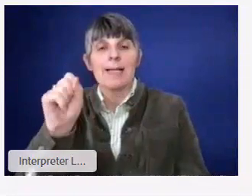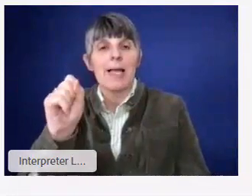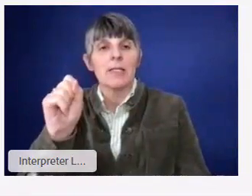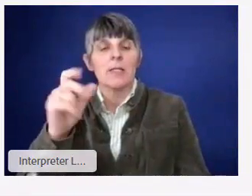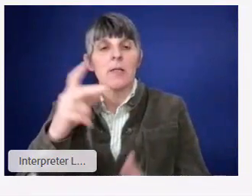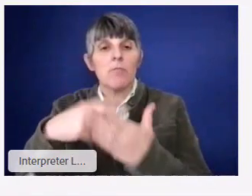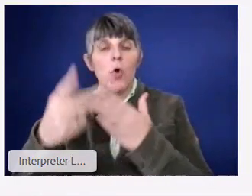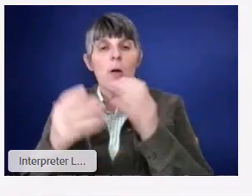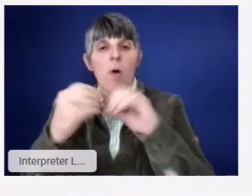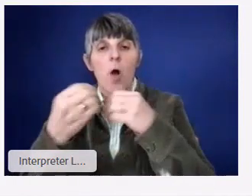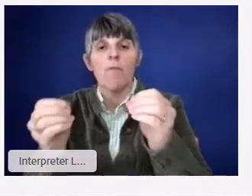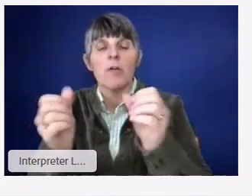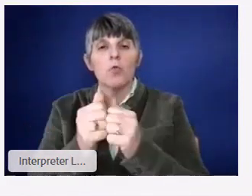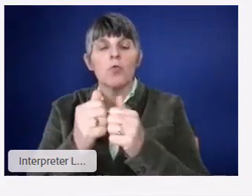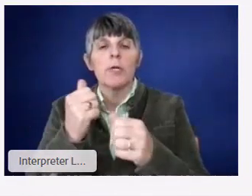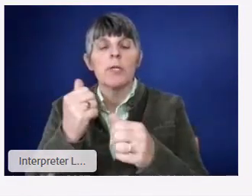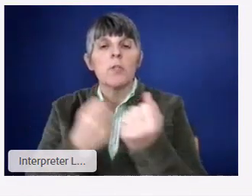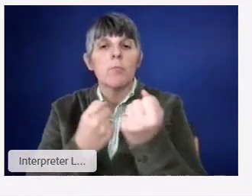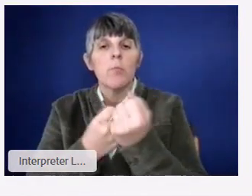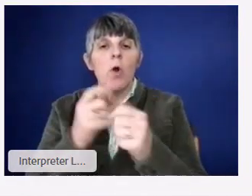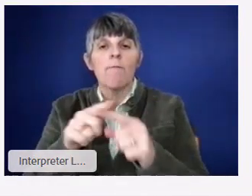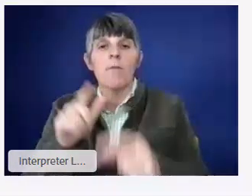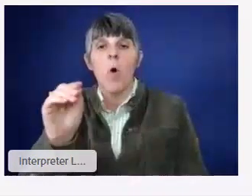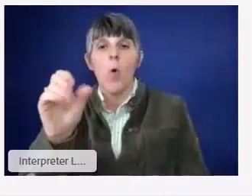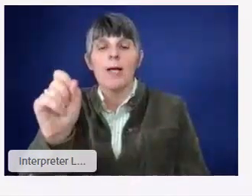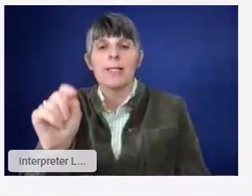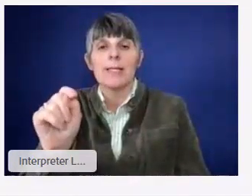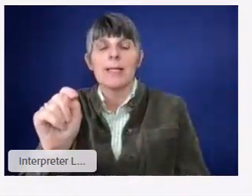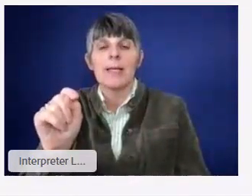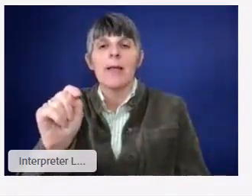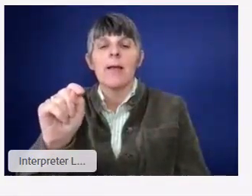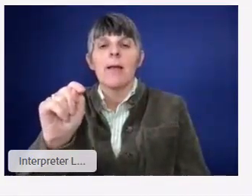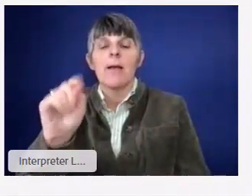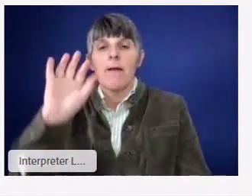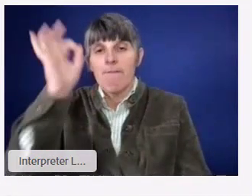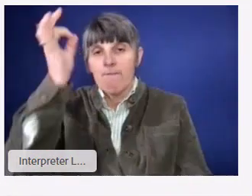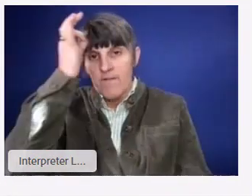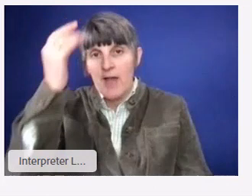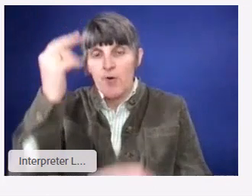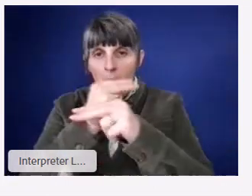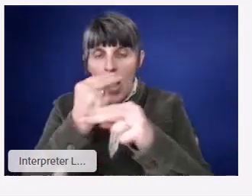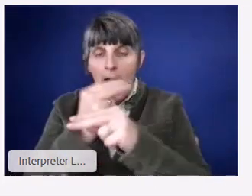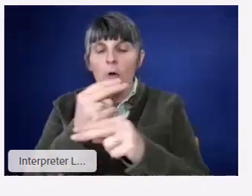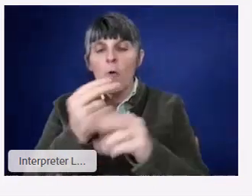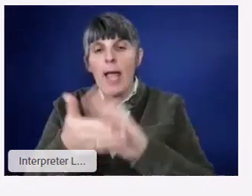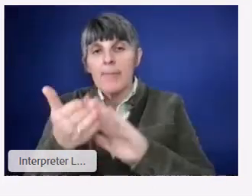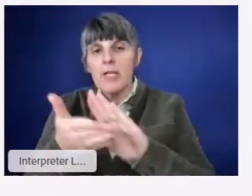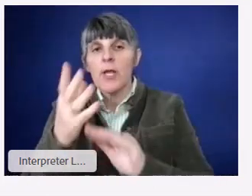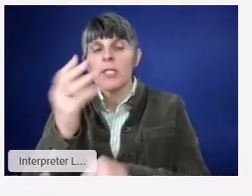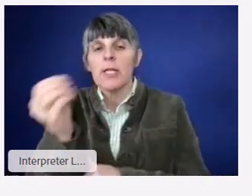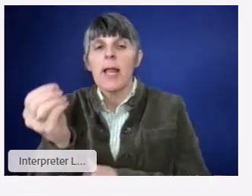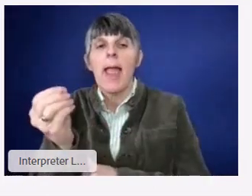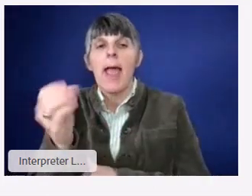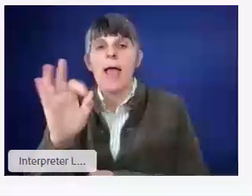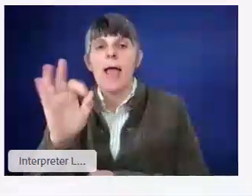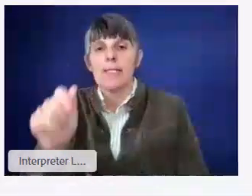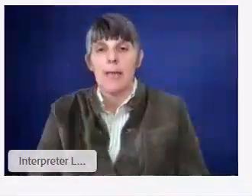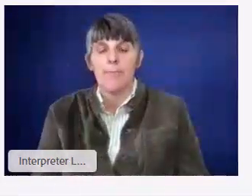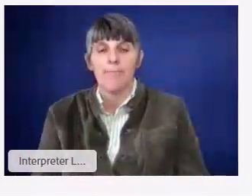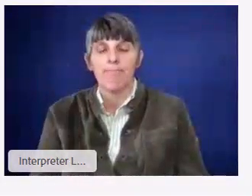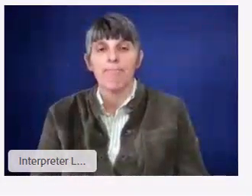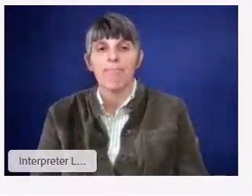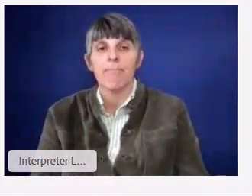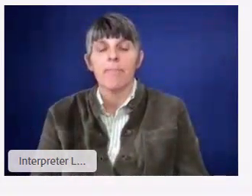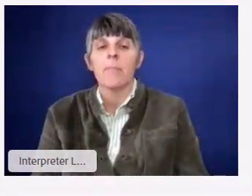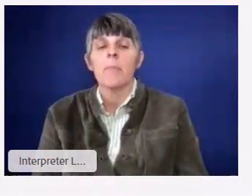with support from the OSC, Federal Highway Administration, and the FTA. This